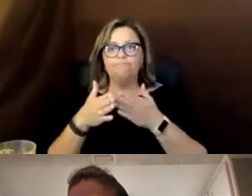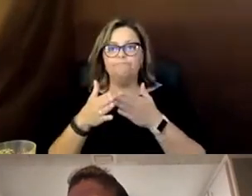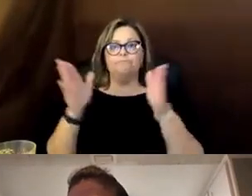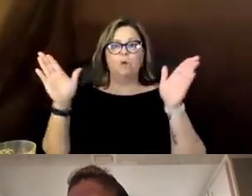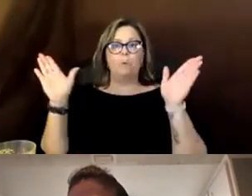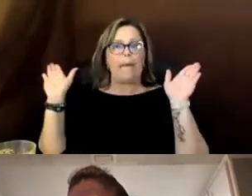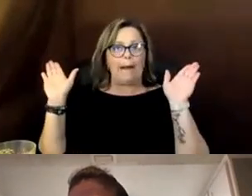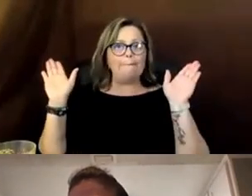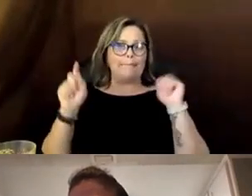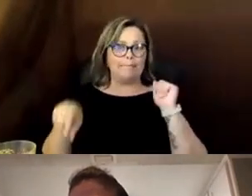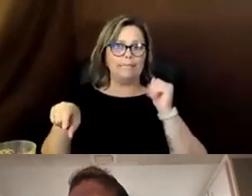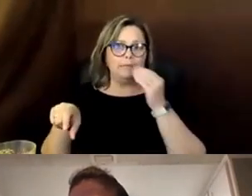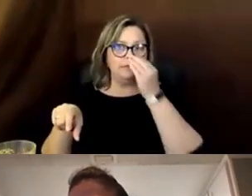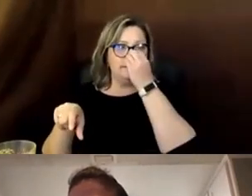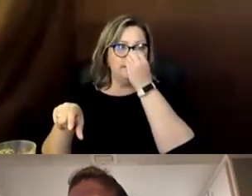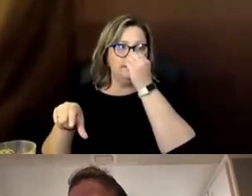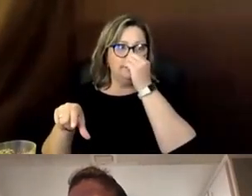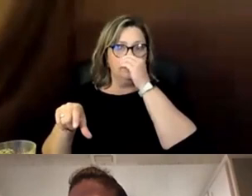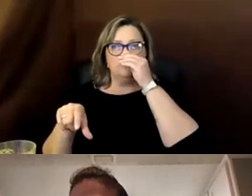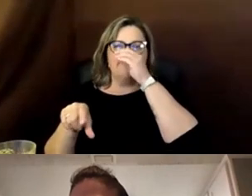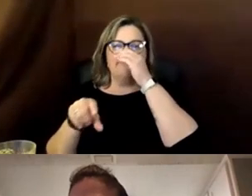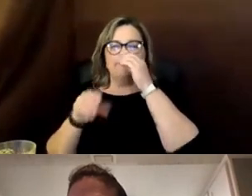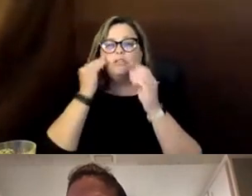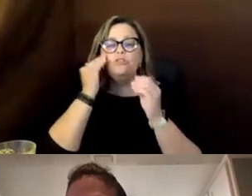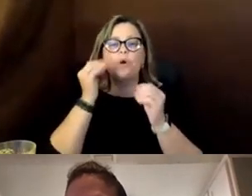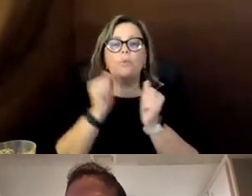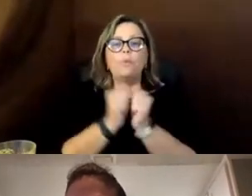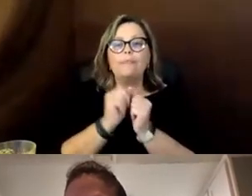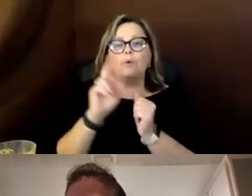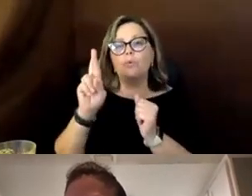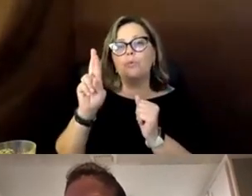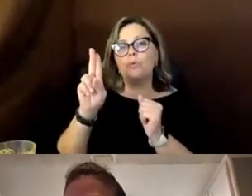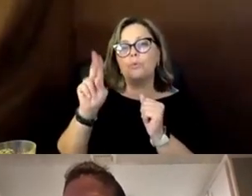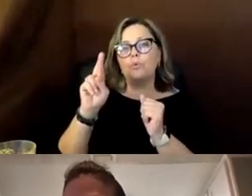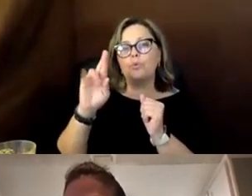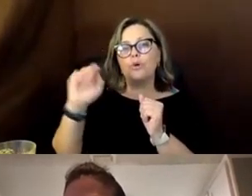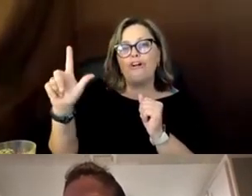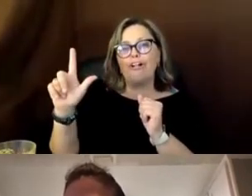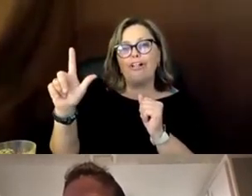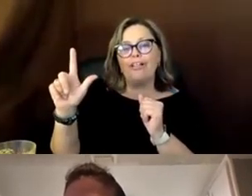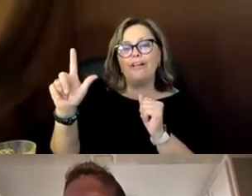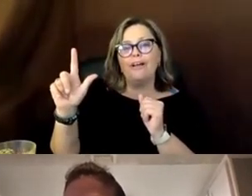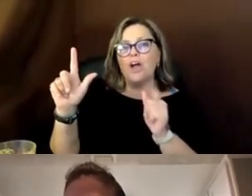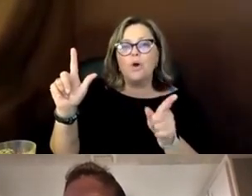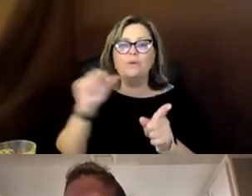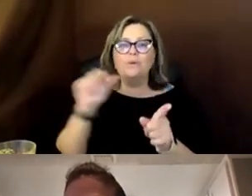many unused buildings or, you know, hotels that are going